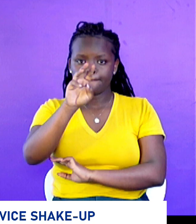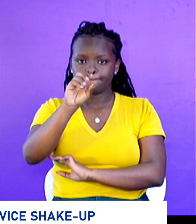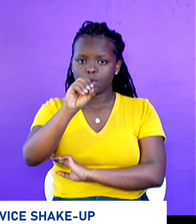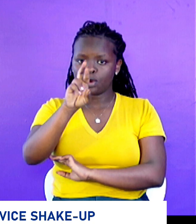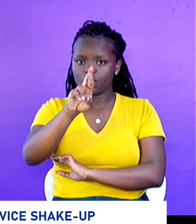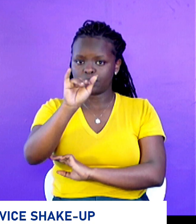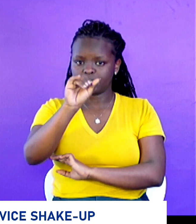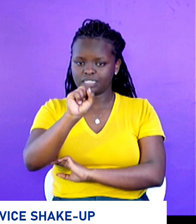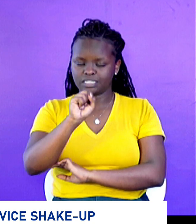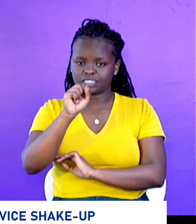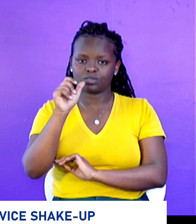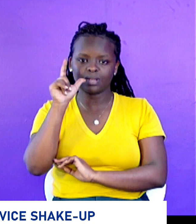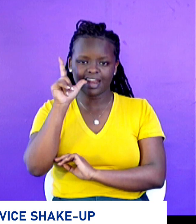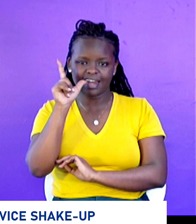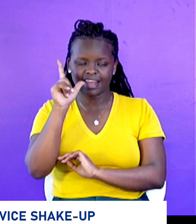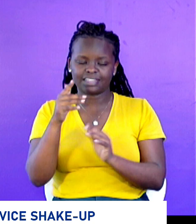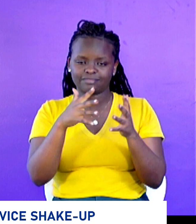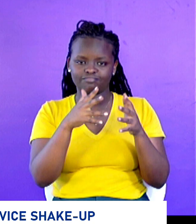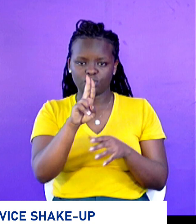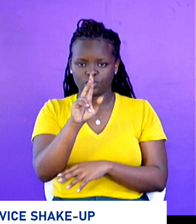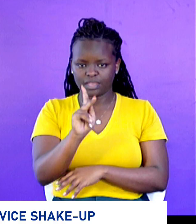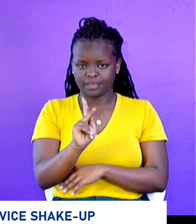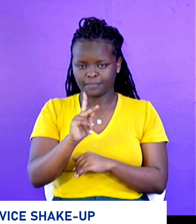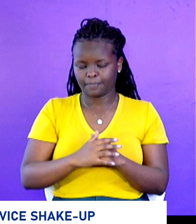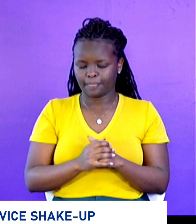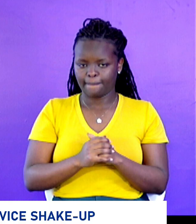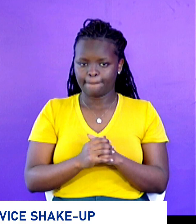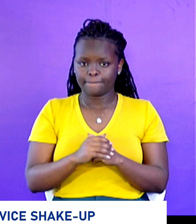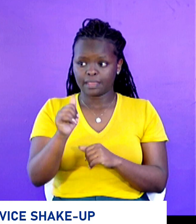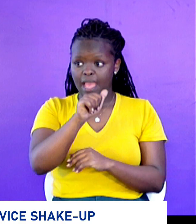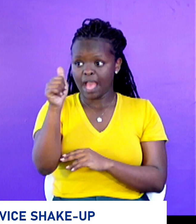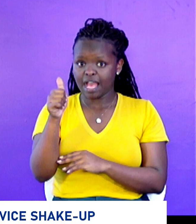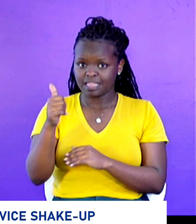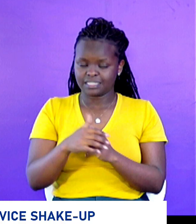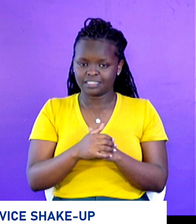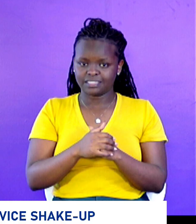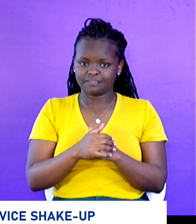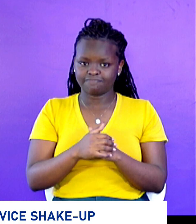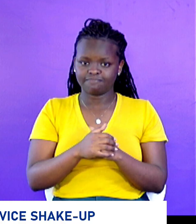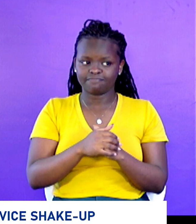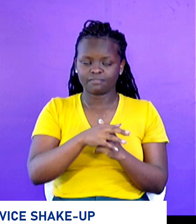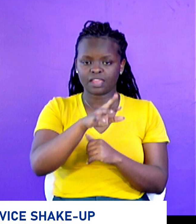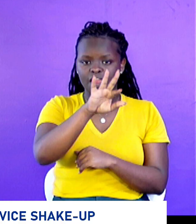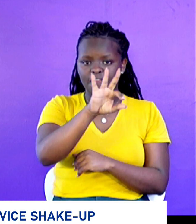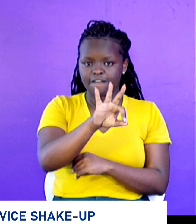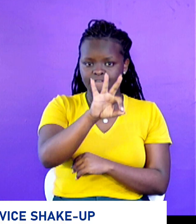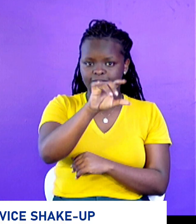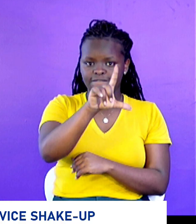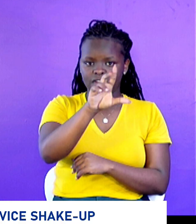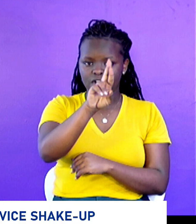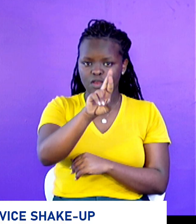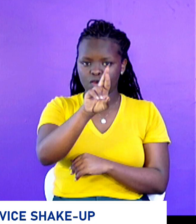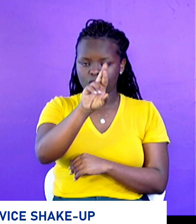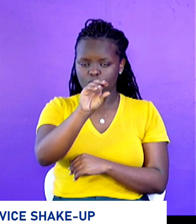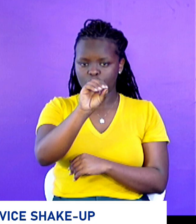OdhiamboMakoloo to London, United Kingdom. Others are Honorable Florence